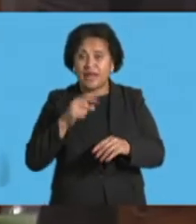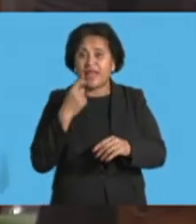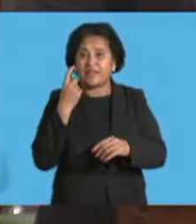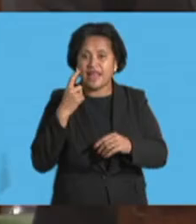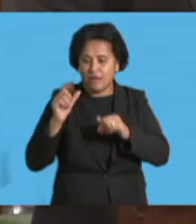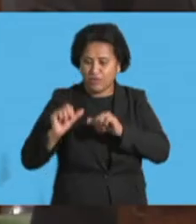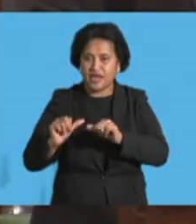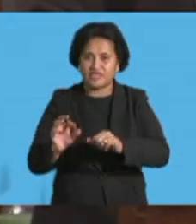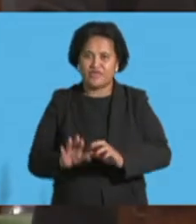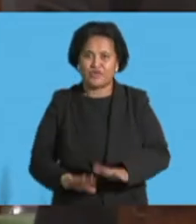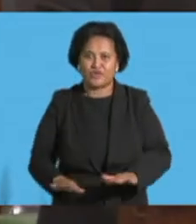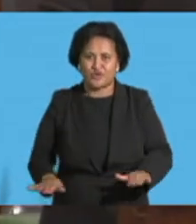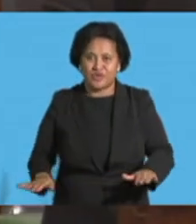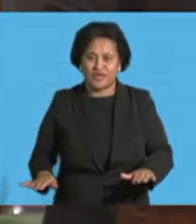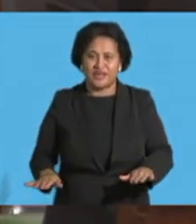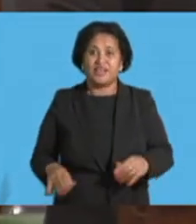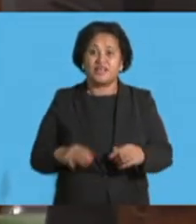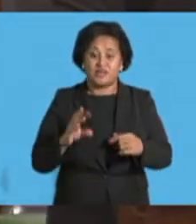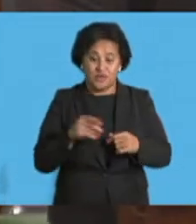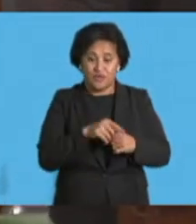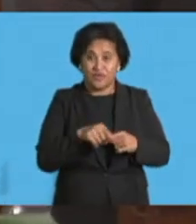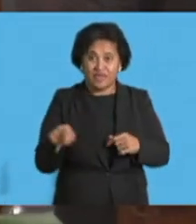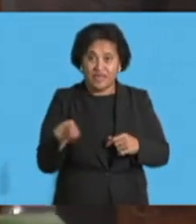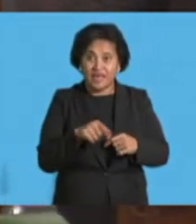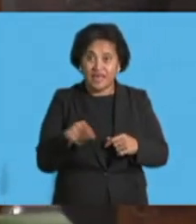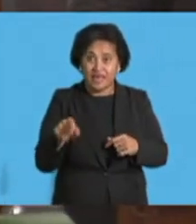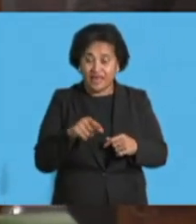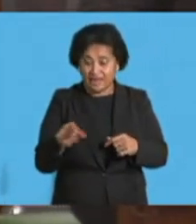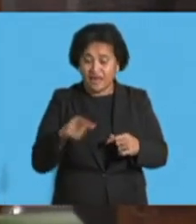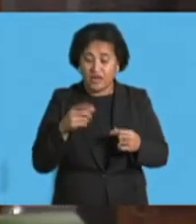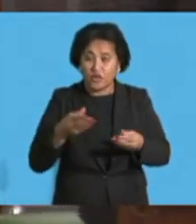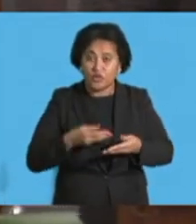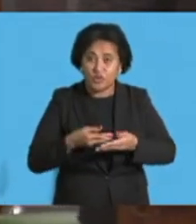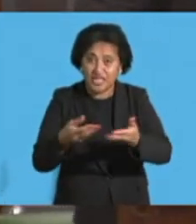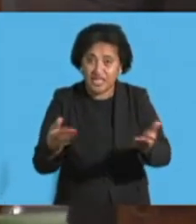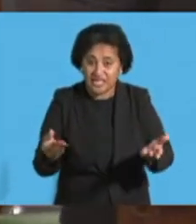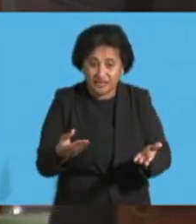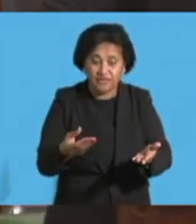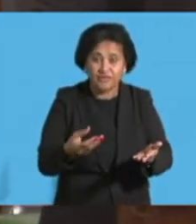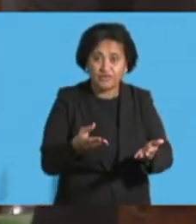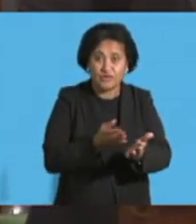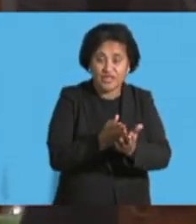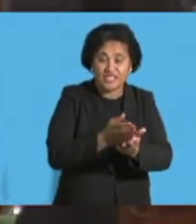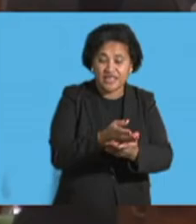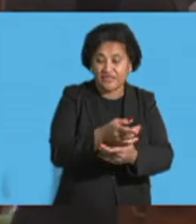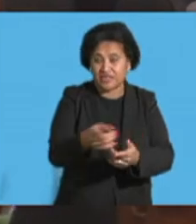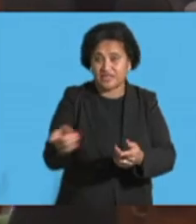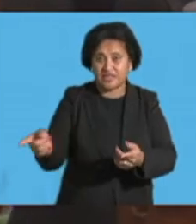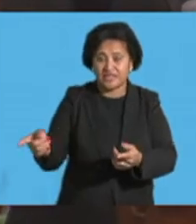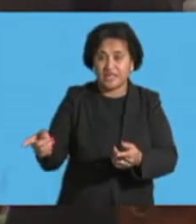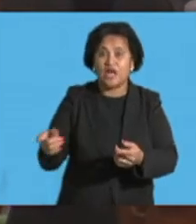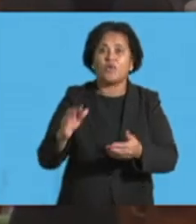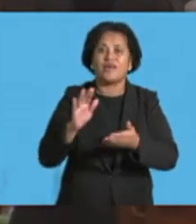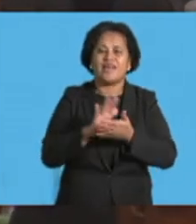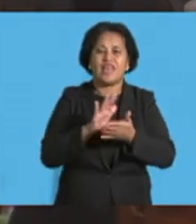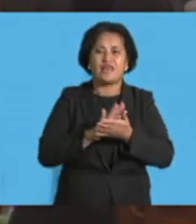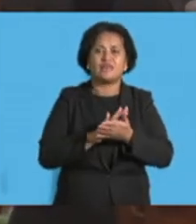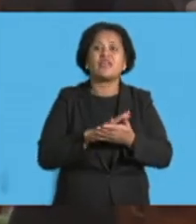for the children. And in order to take the services to the doorstep of the rural Fijians, we are very happy to receive